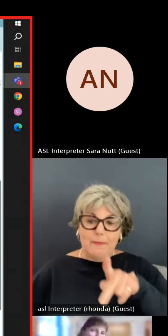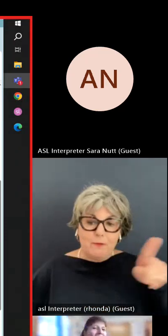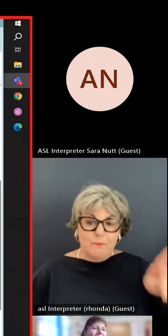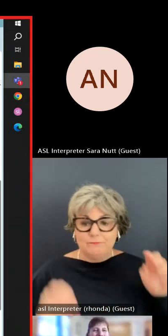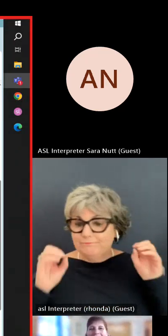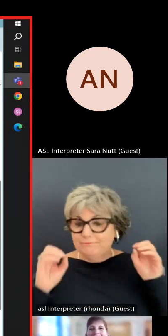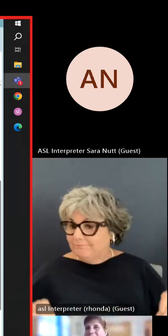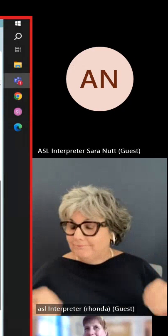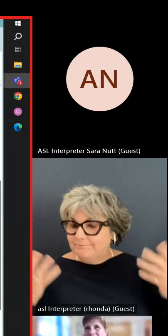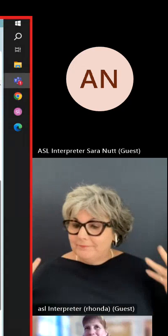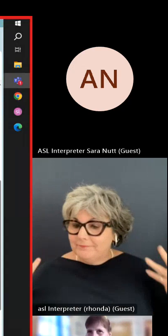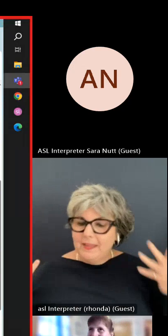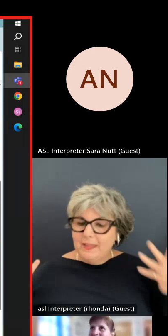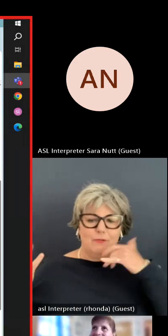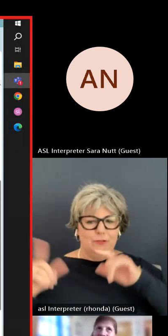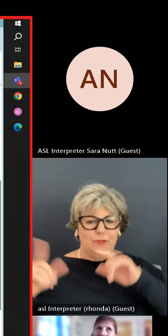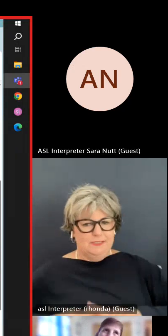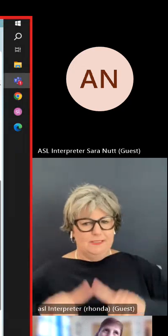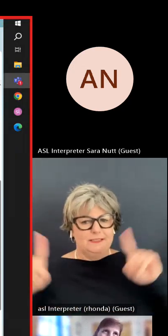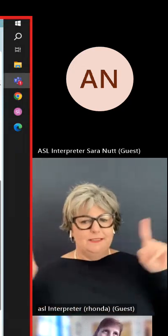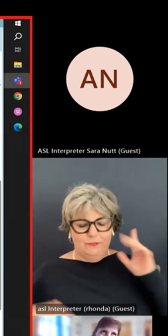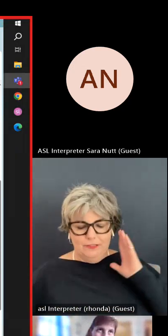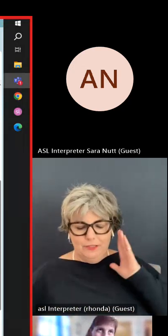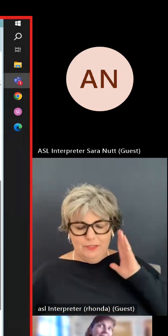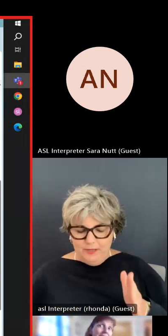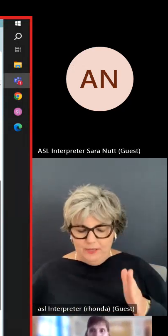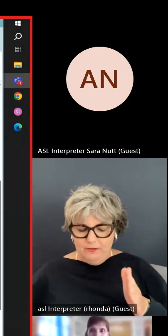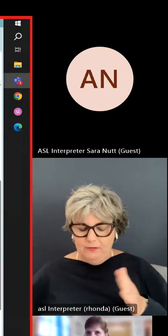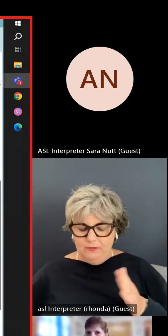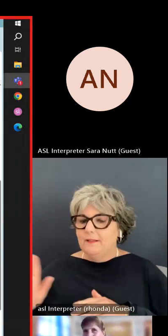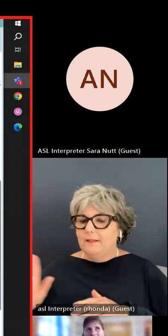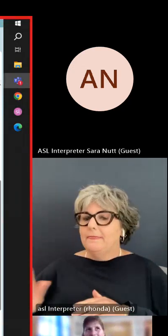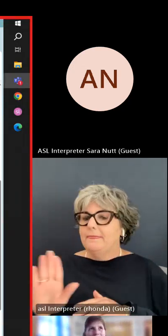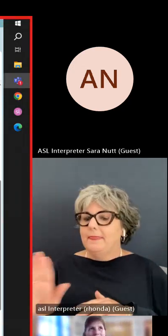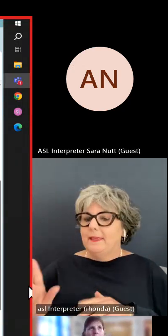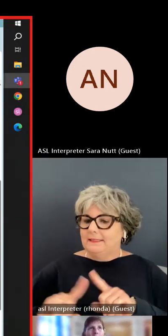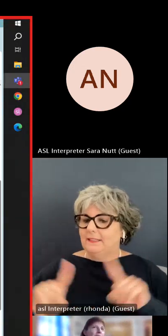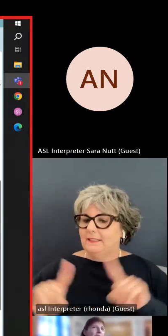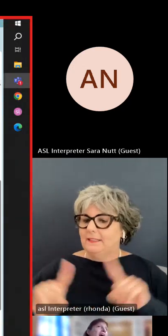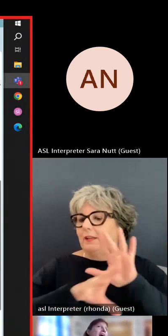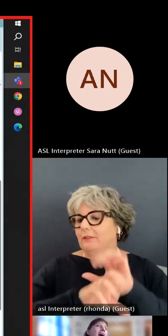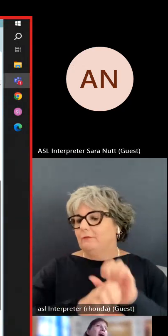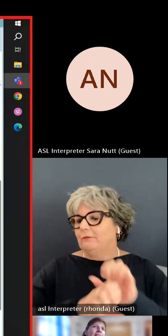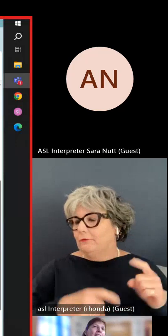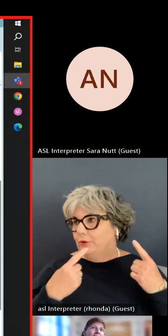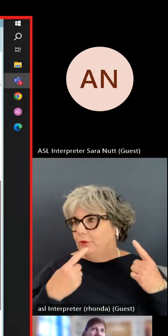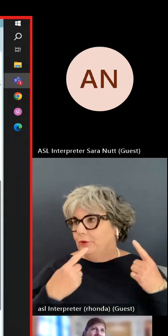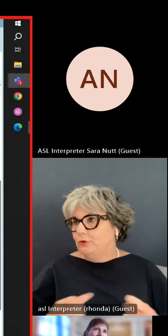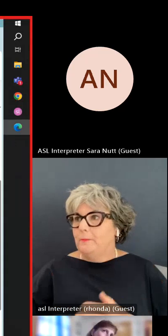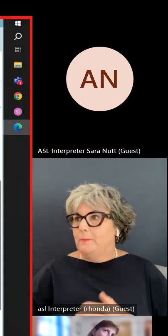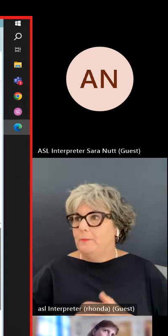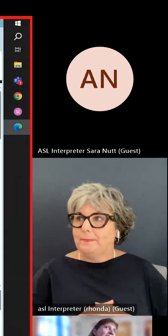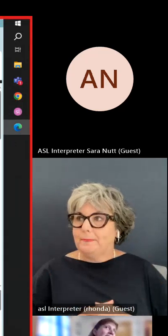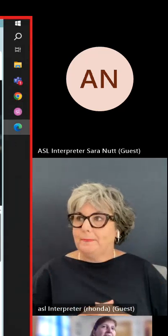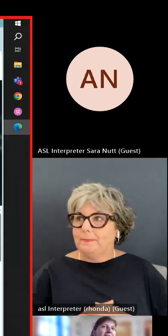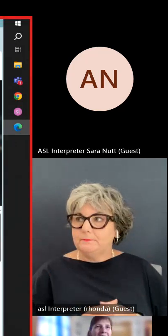So it'll look a little bit differently than different than you're used to. So with all of that